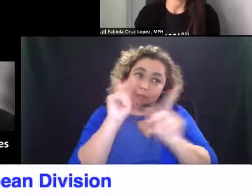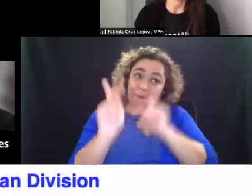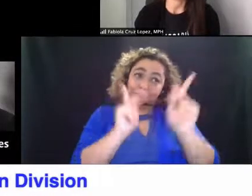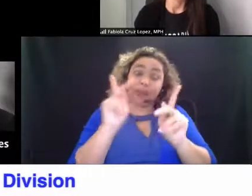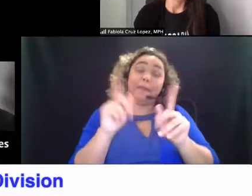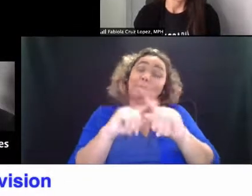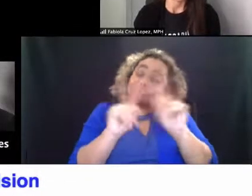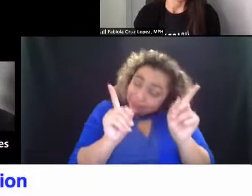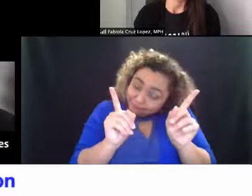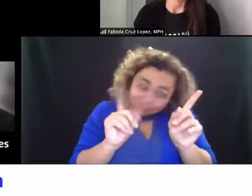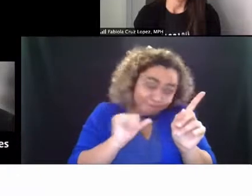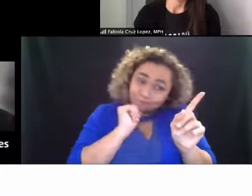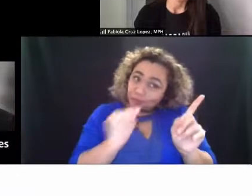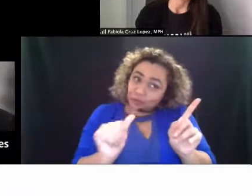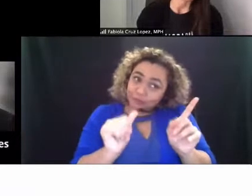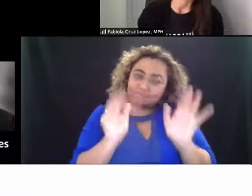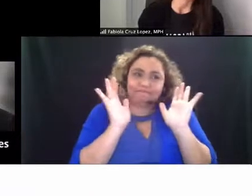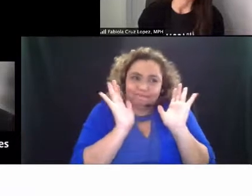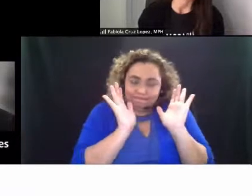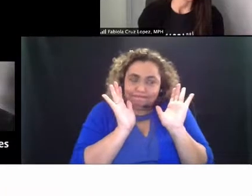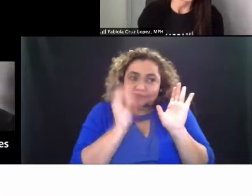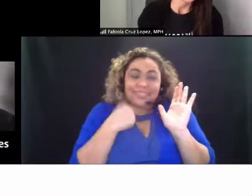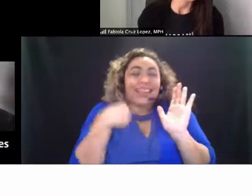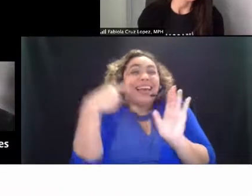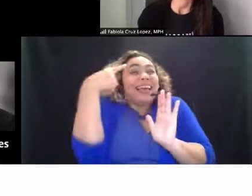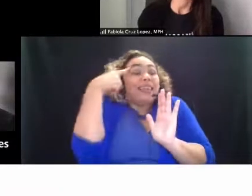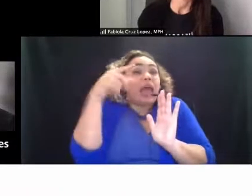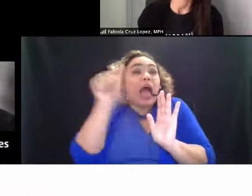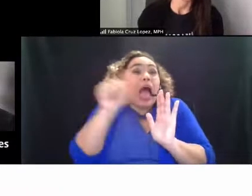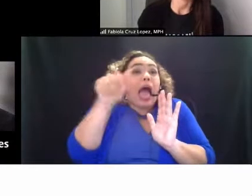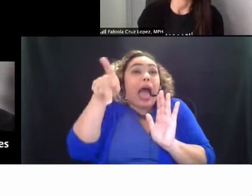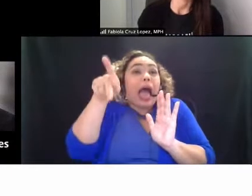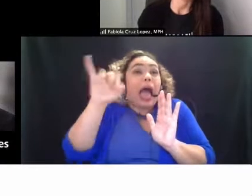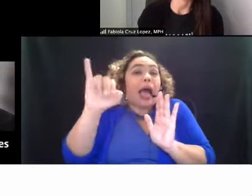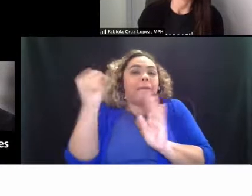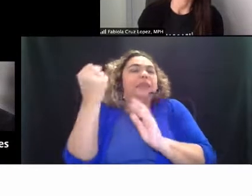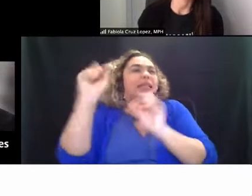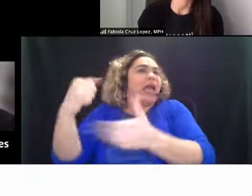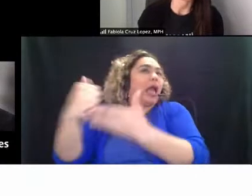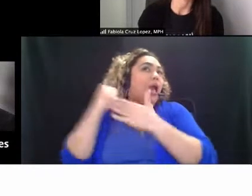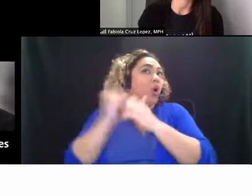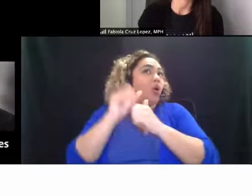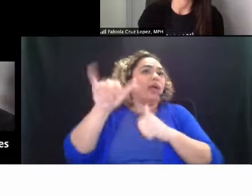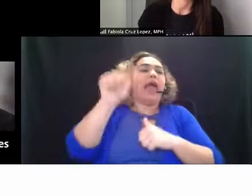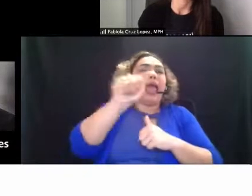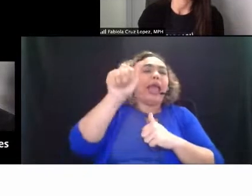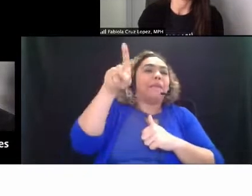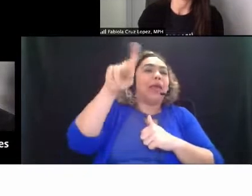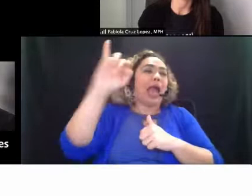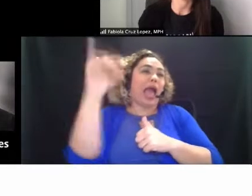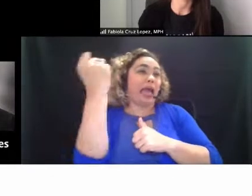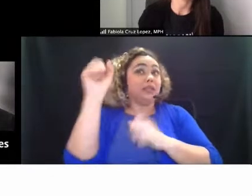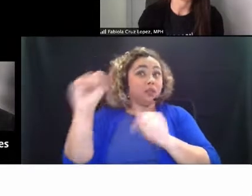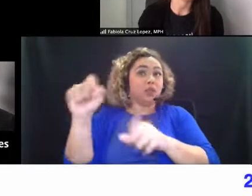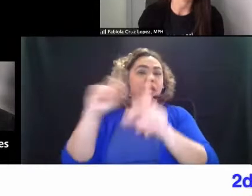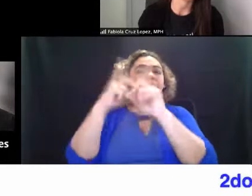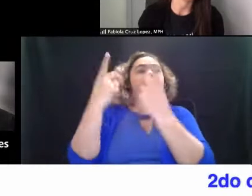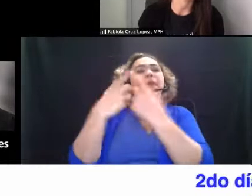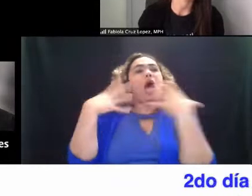However, I think that the APIs can help with that, APIs to the Department of